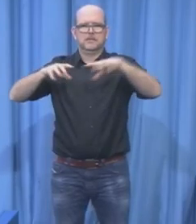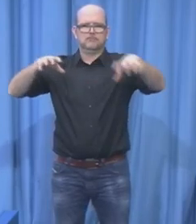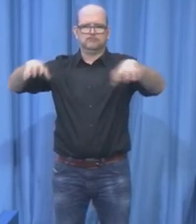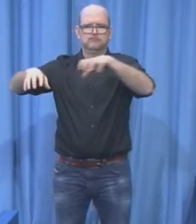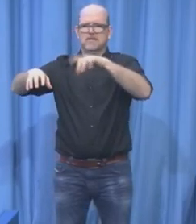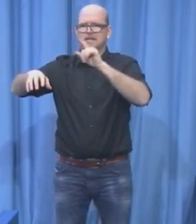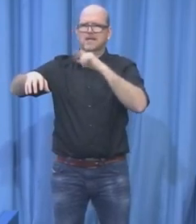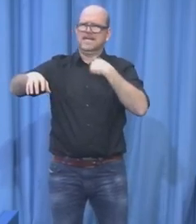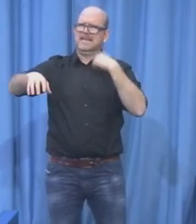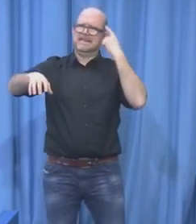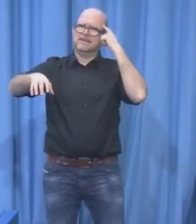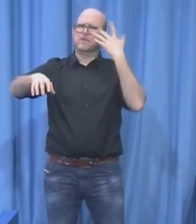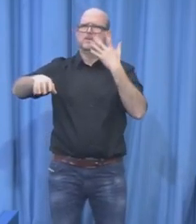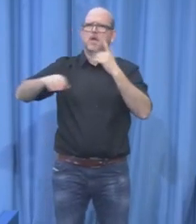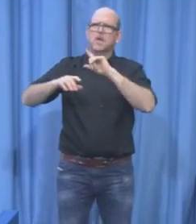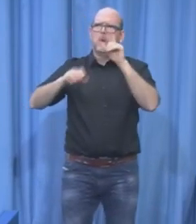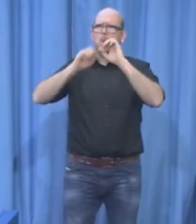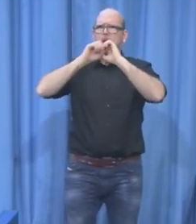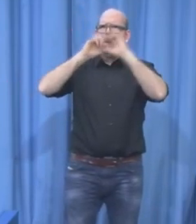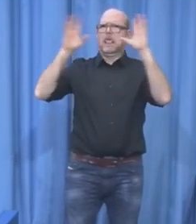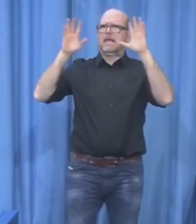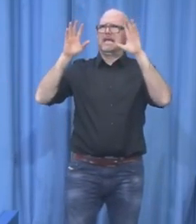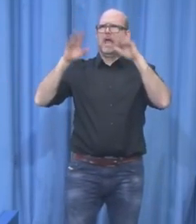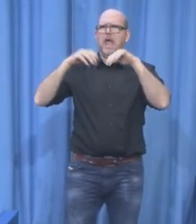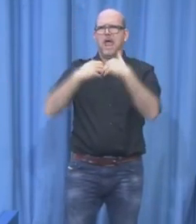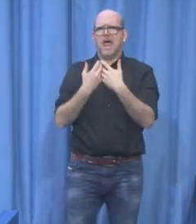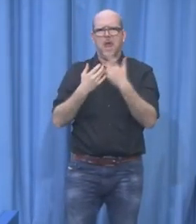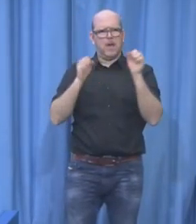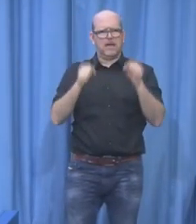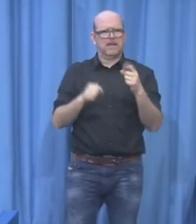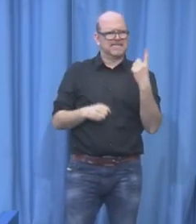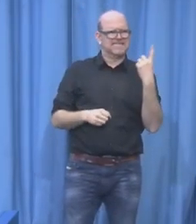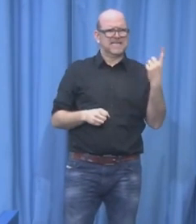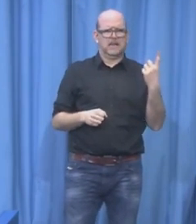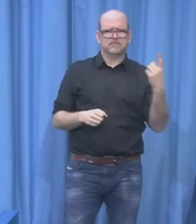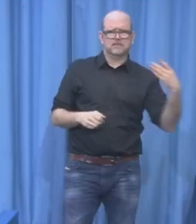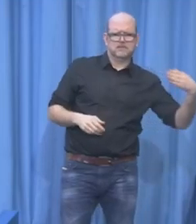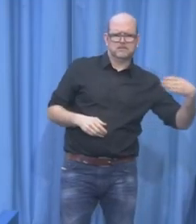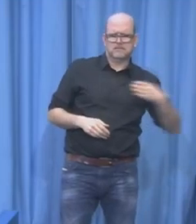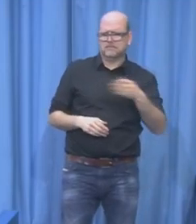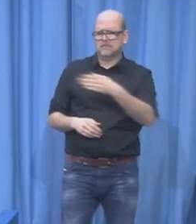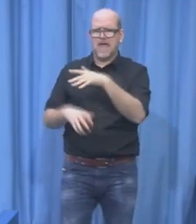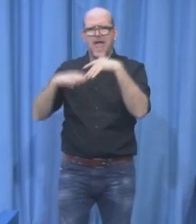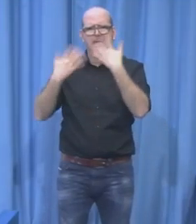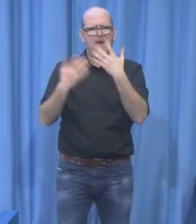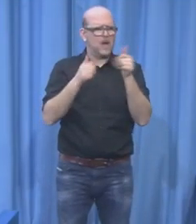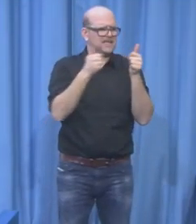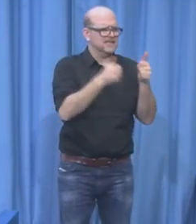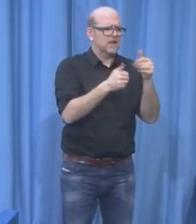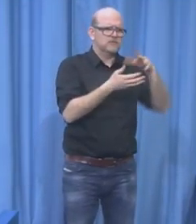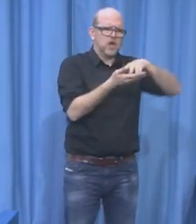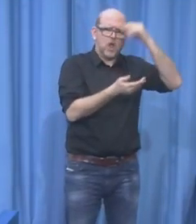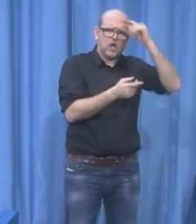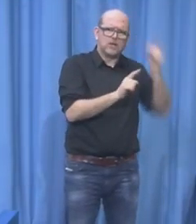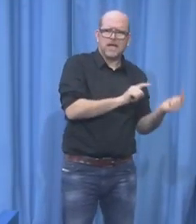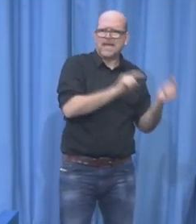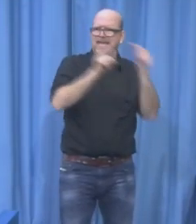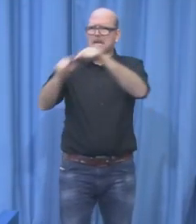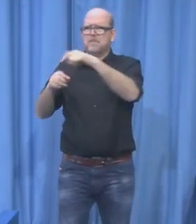was, from a morale point of view, this was absolutely massive for the hospital, that people, new young people came